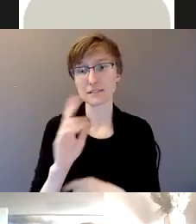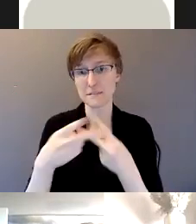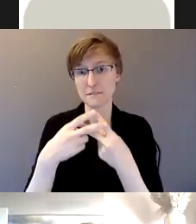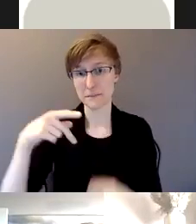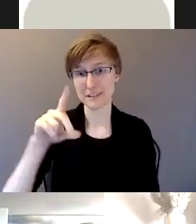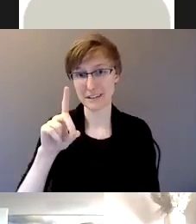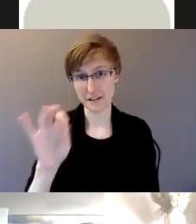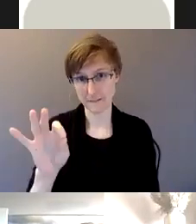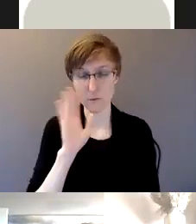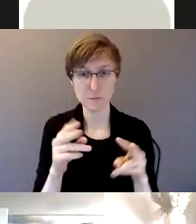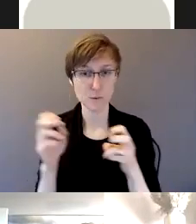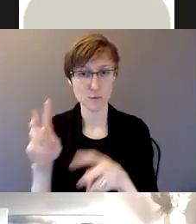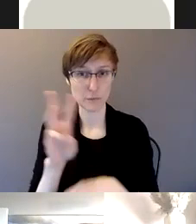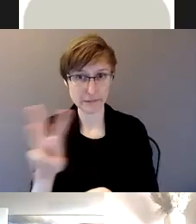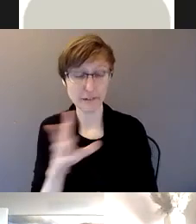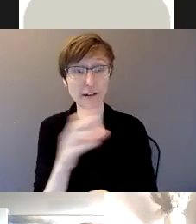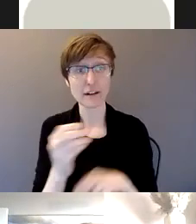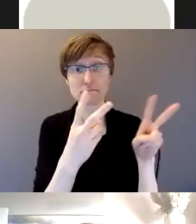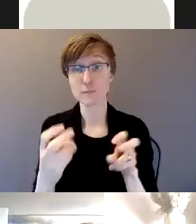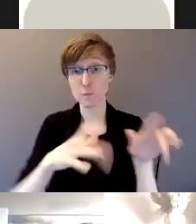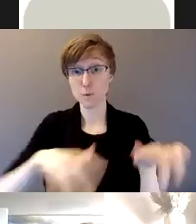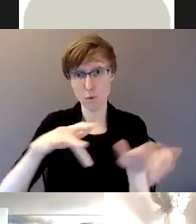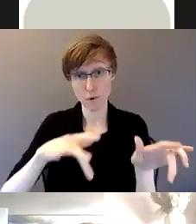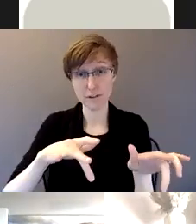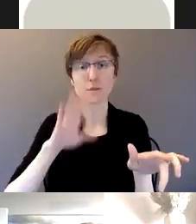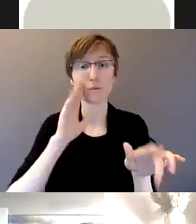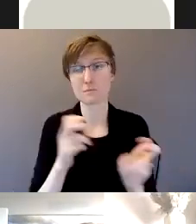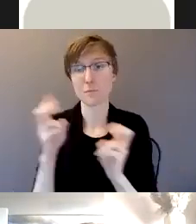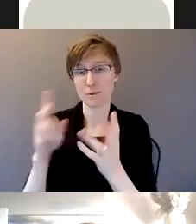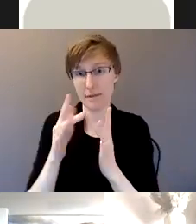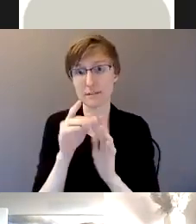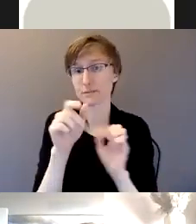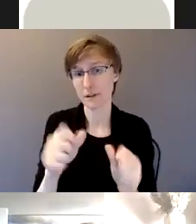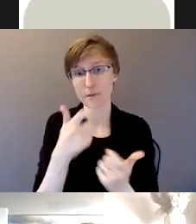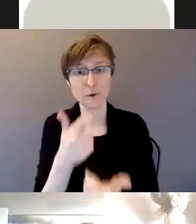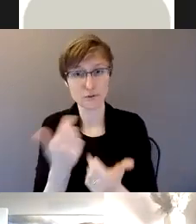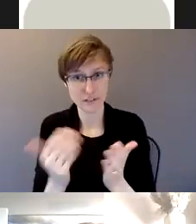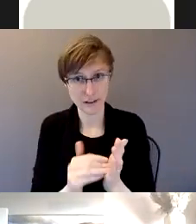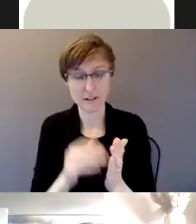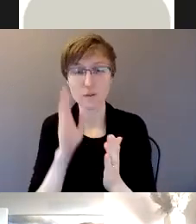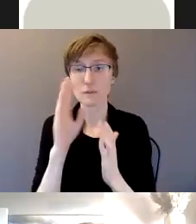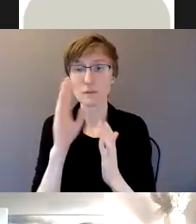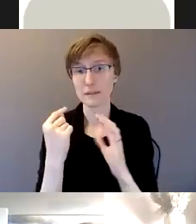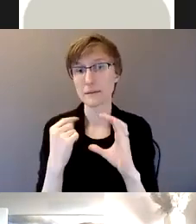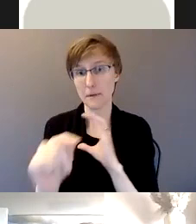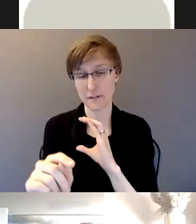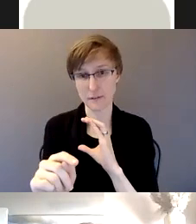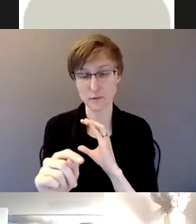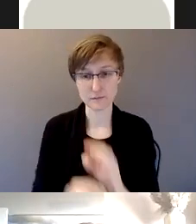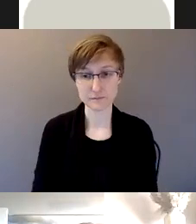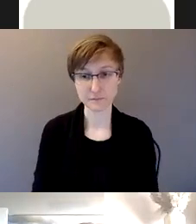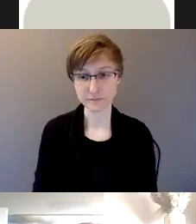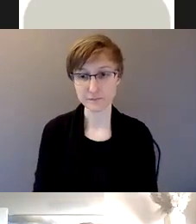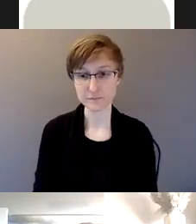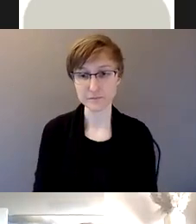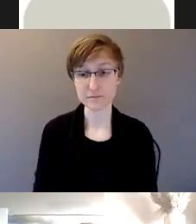and the recording posted within the next day or so, and you will receive an email accordingly through the Zoom account. So people who want